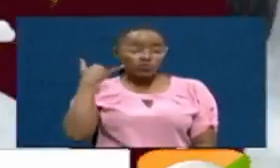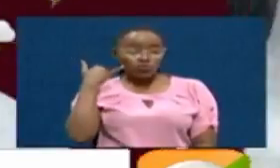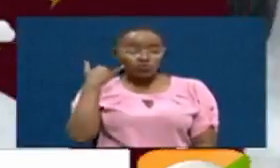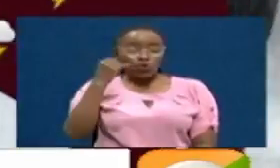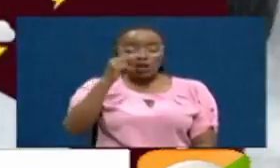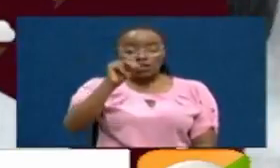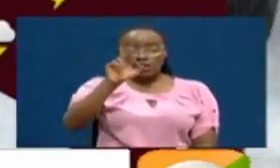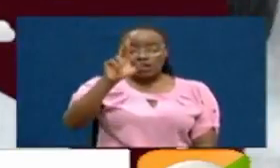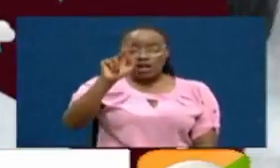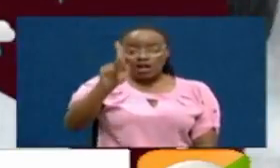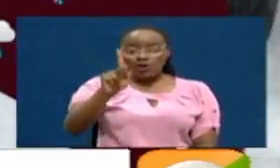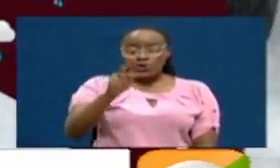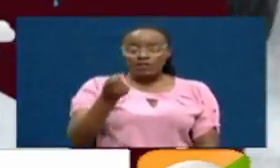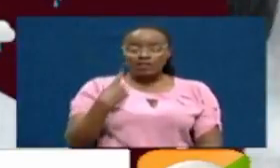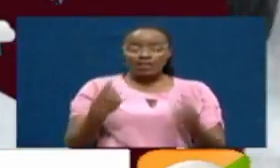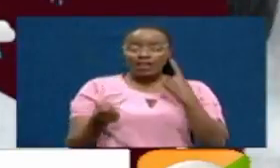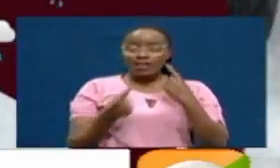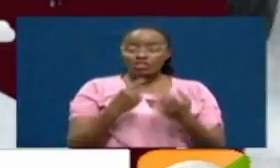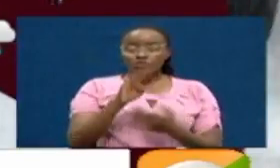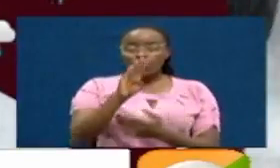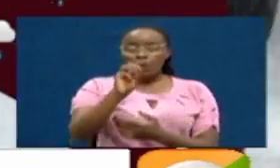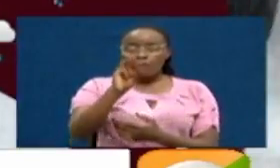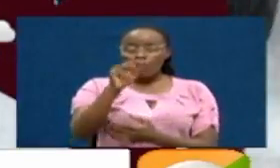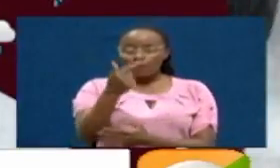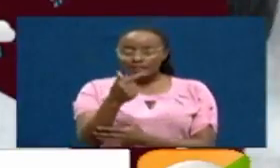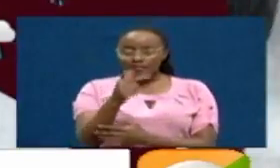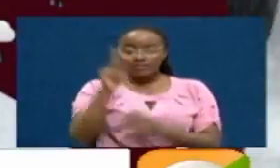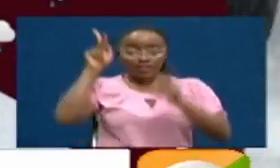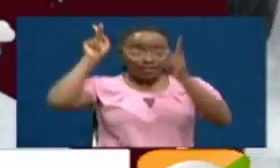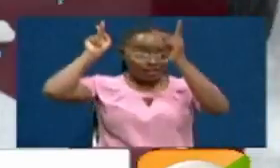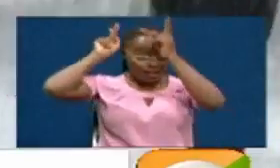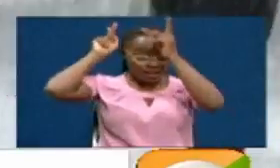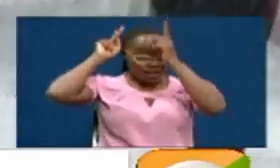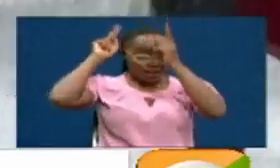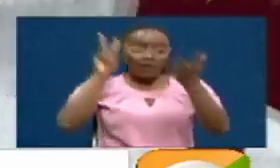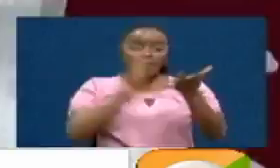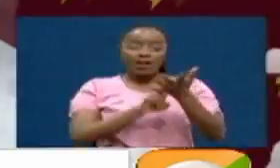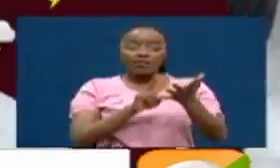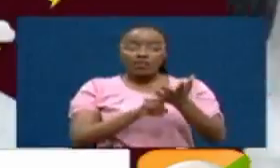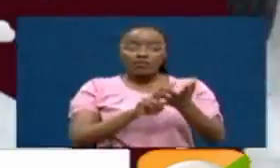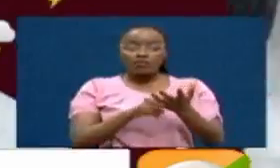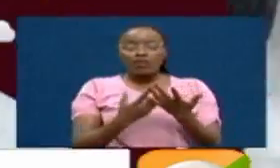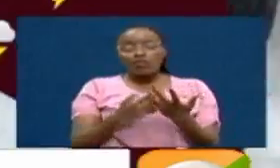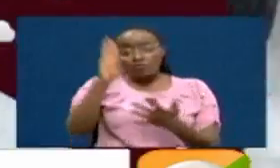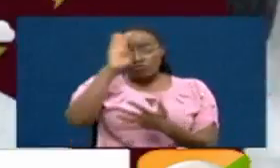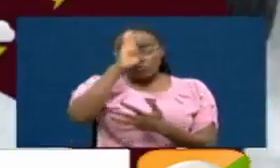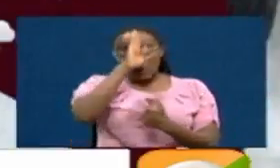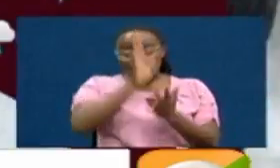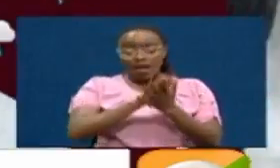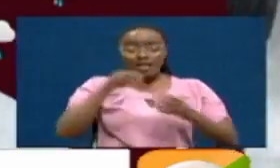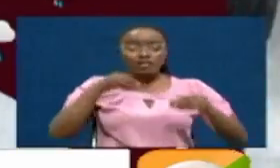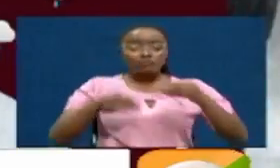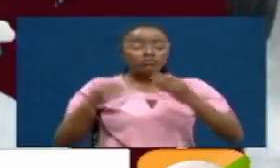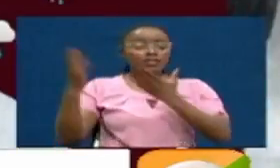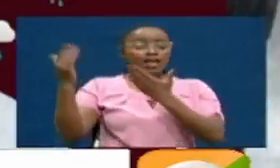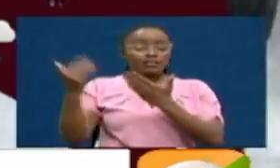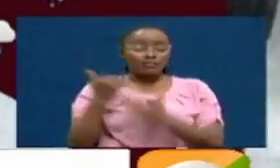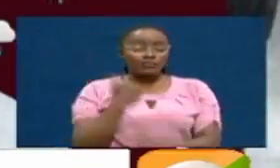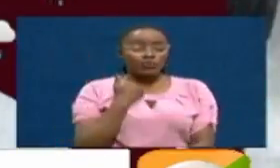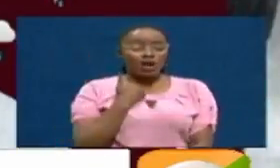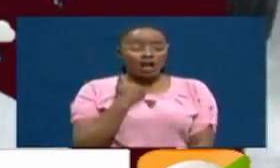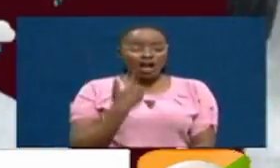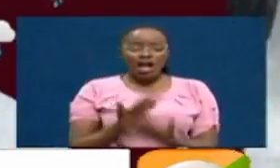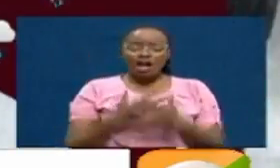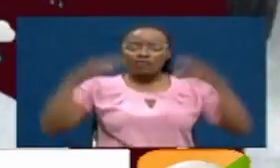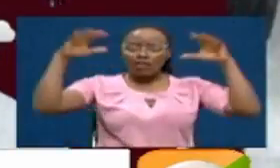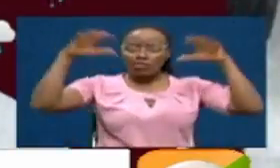Narok, Kericho, Bomet, Kakamega, Vihiga, Bungoma and Busia are expected to experience